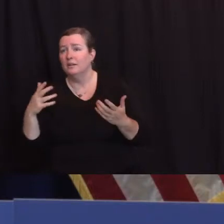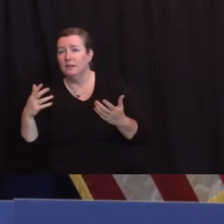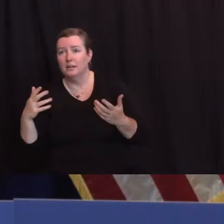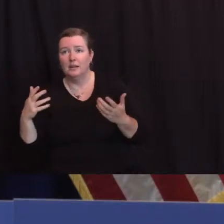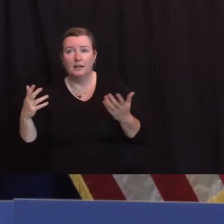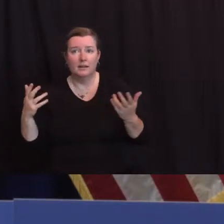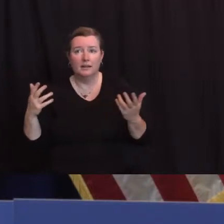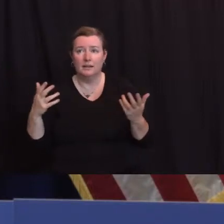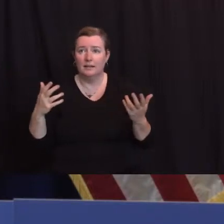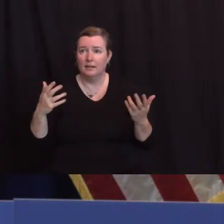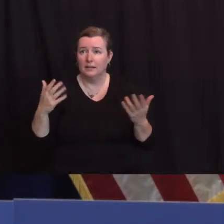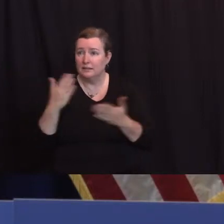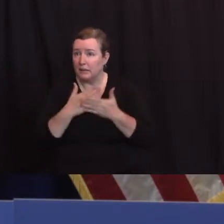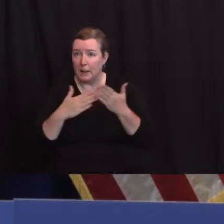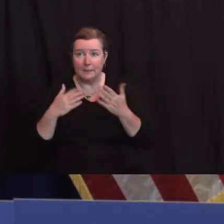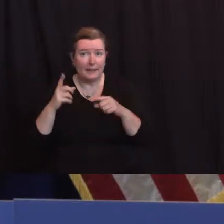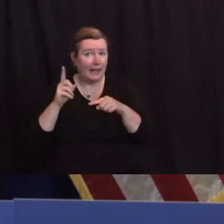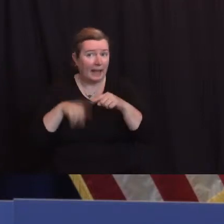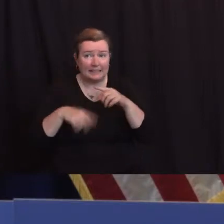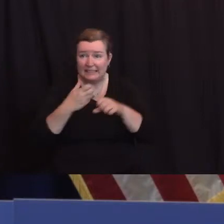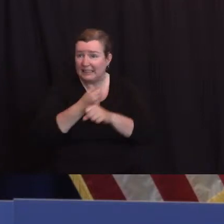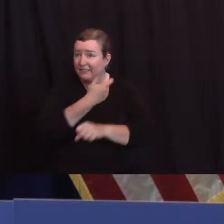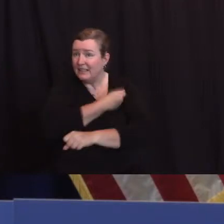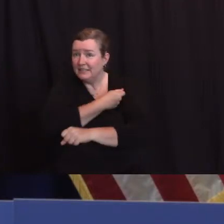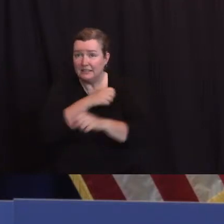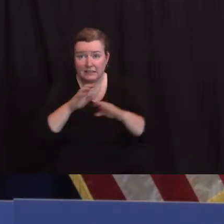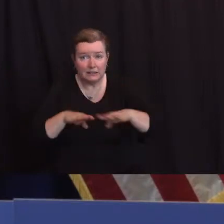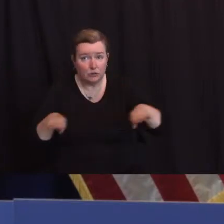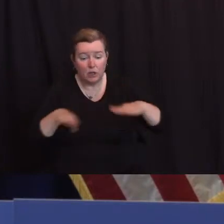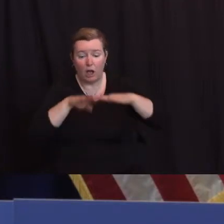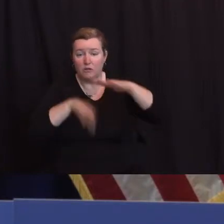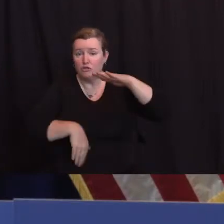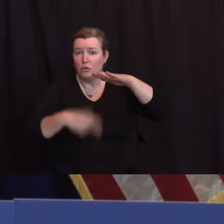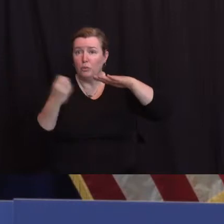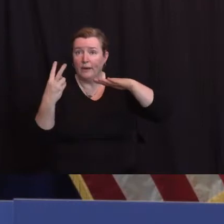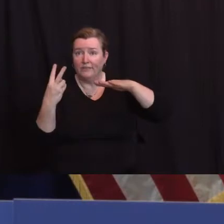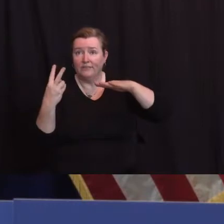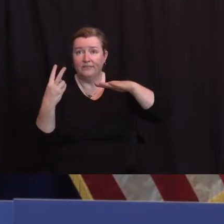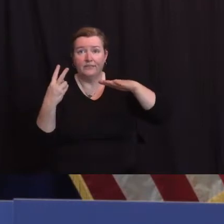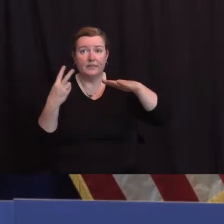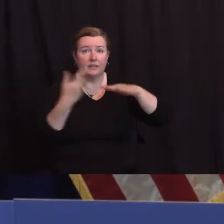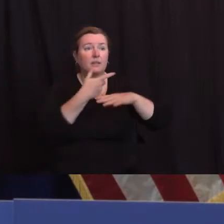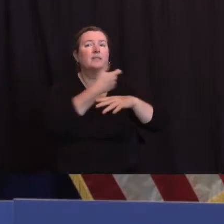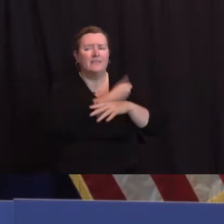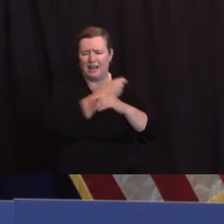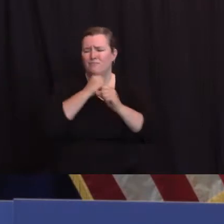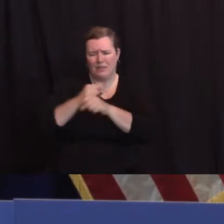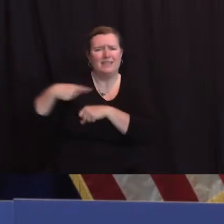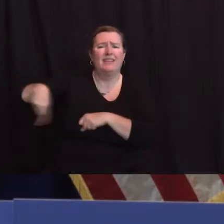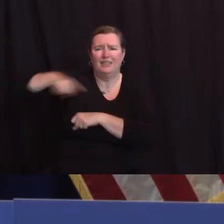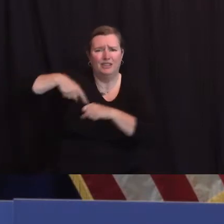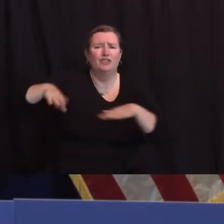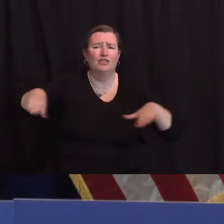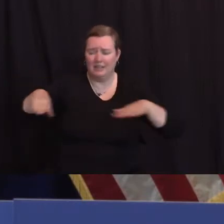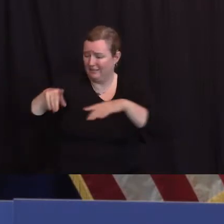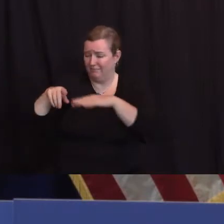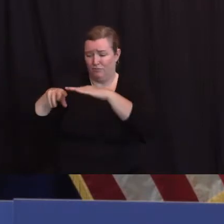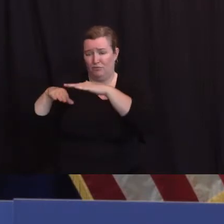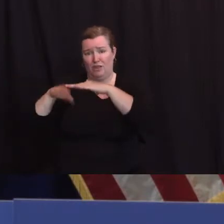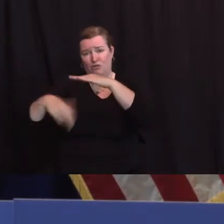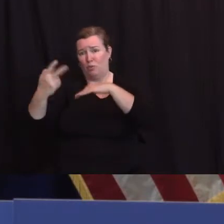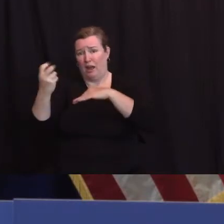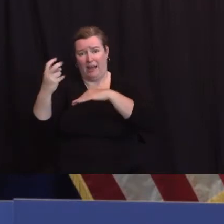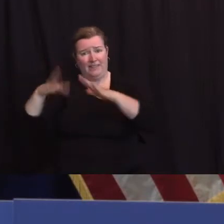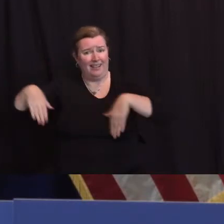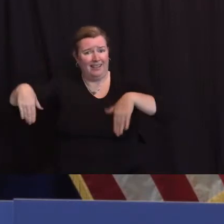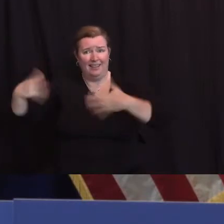need to protect our children, those under the age of 12 who are not eligible to get vaccinated. There's